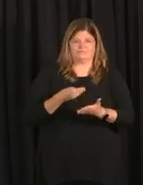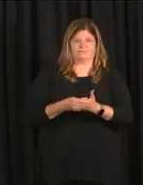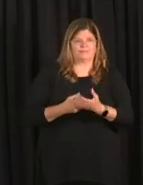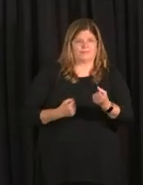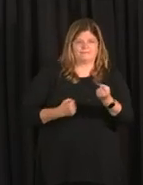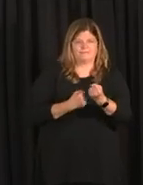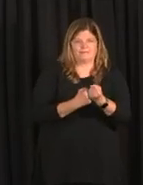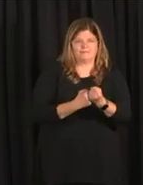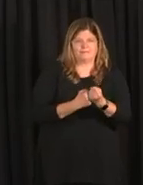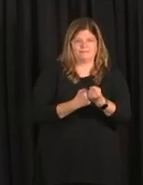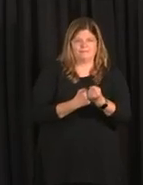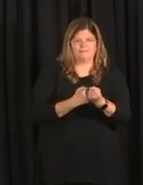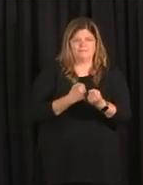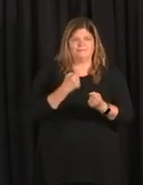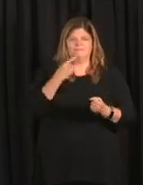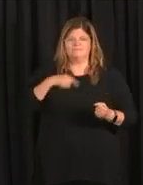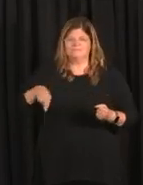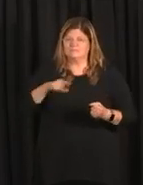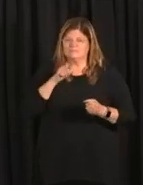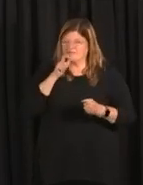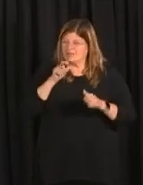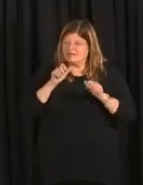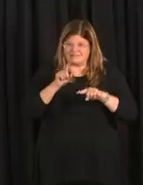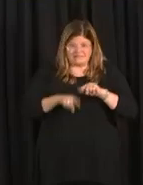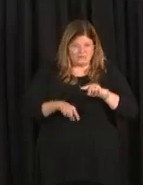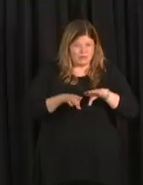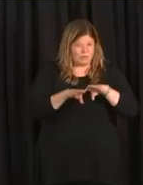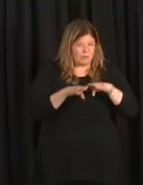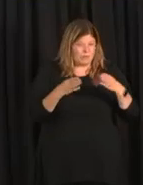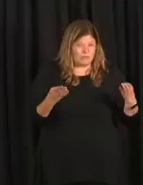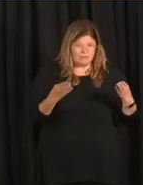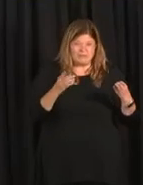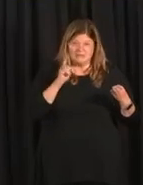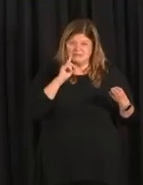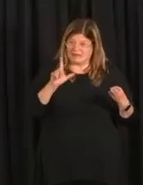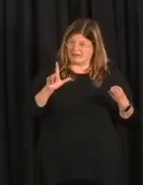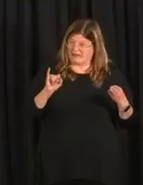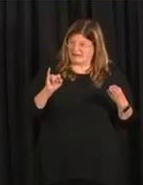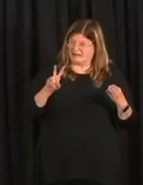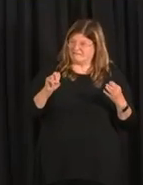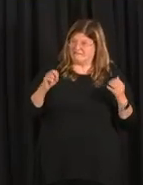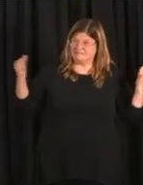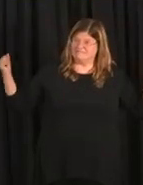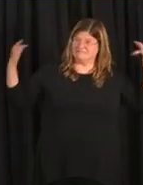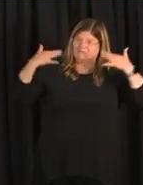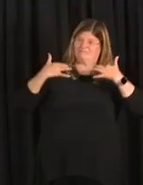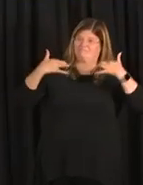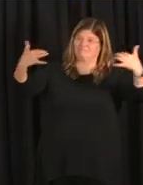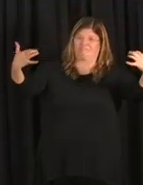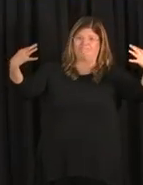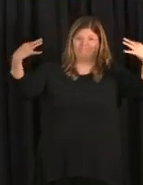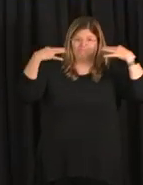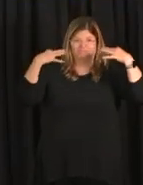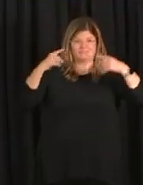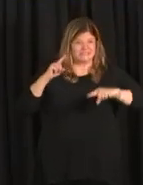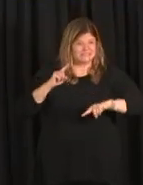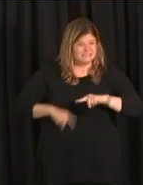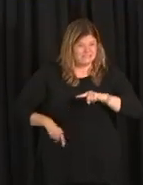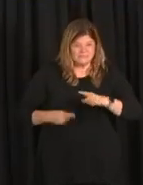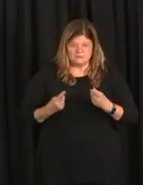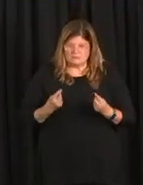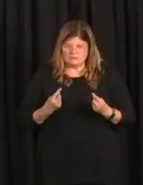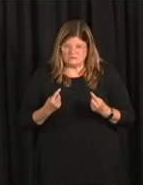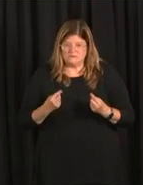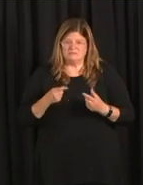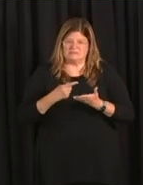under the current restrictions. They say they have been engaged by Sean Townsend and the mayor's staff and a few of the DC